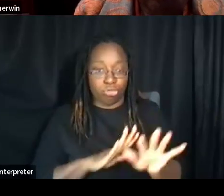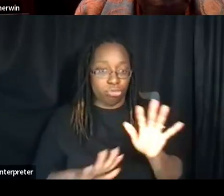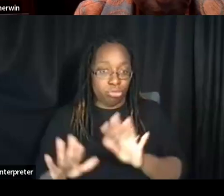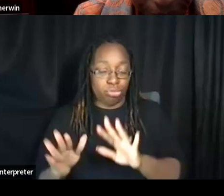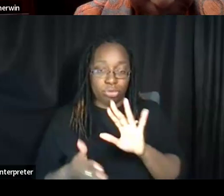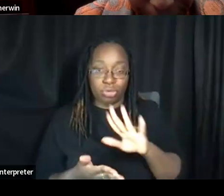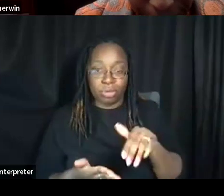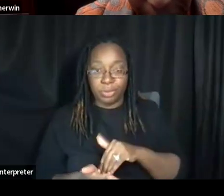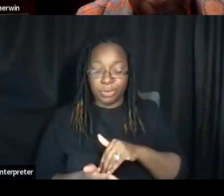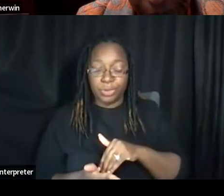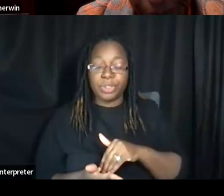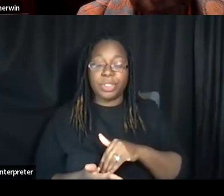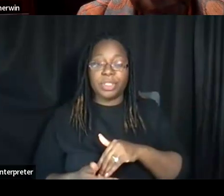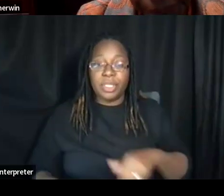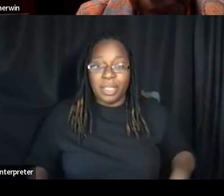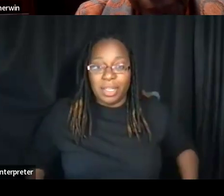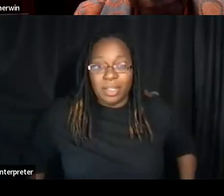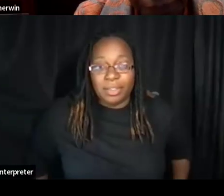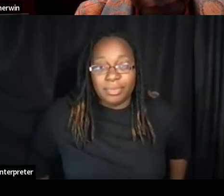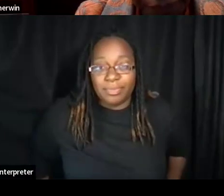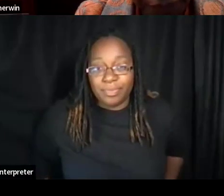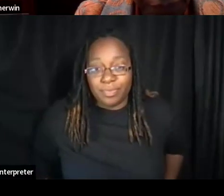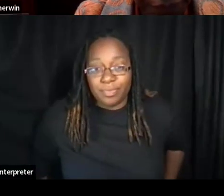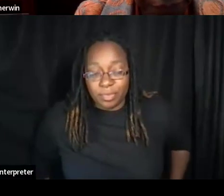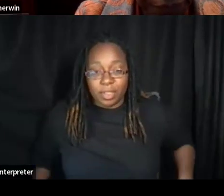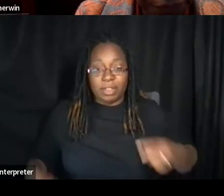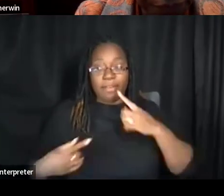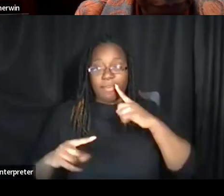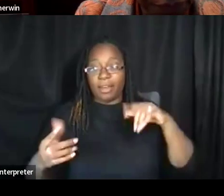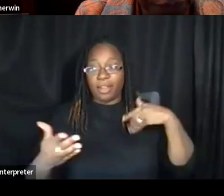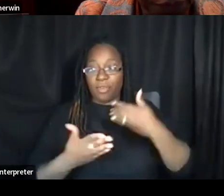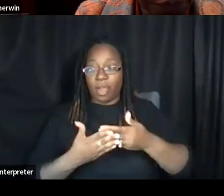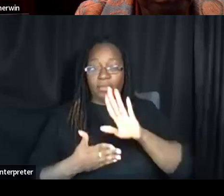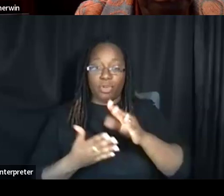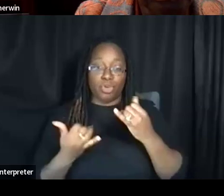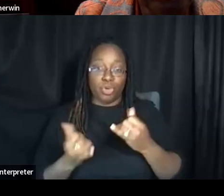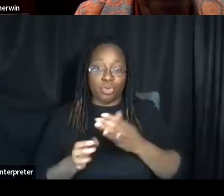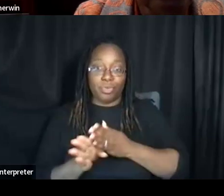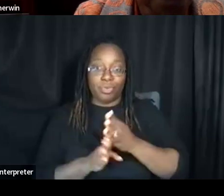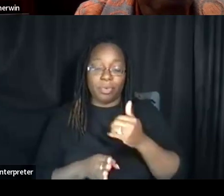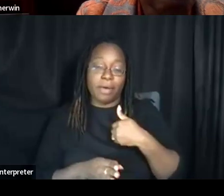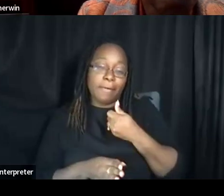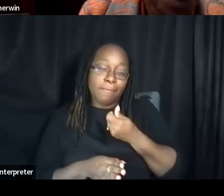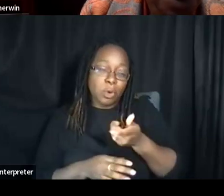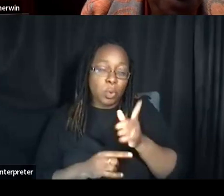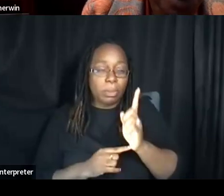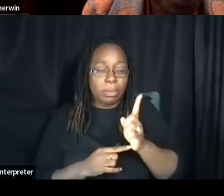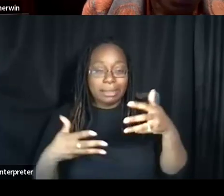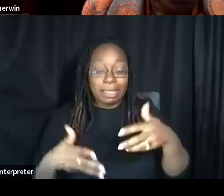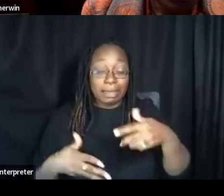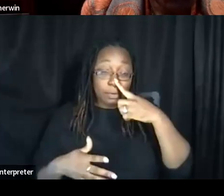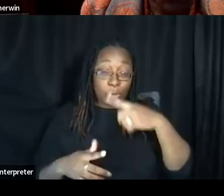environment, to really get to where you are now. We have a few minutes. I wonder if you could talk a little about